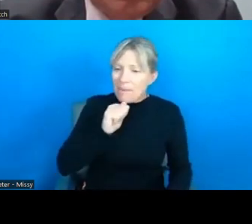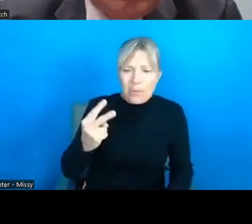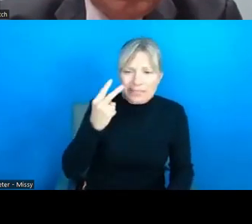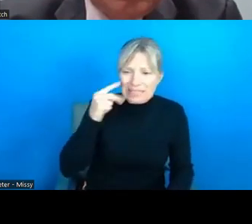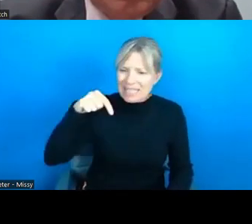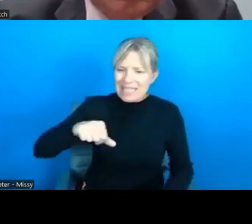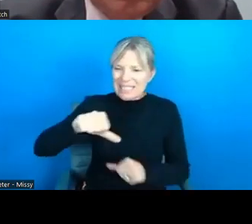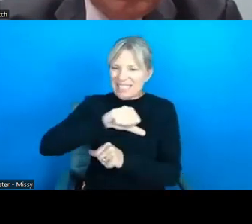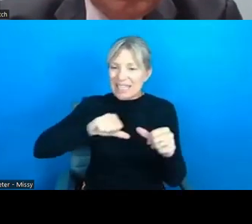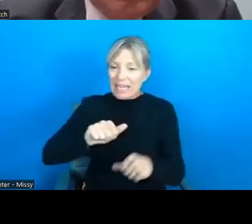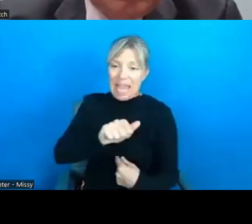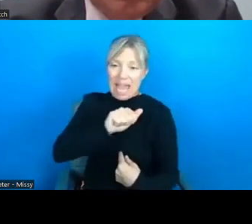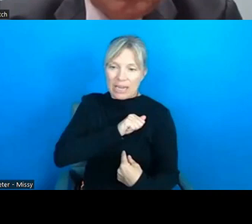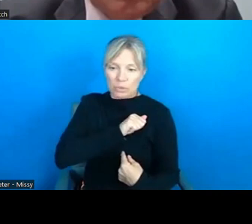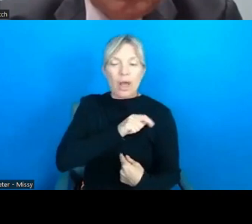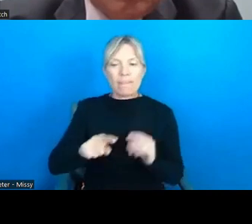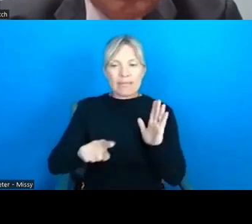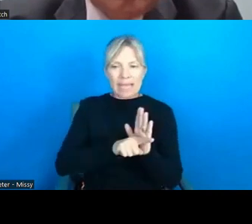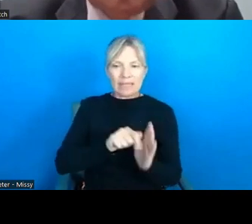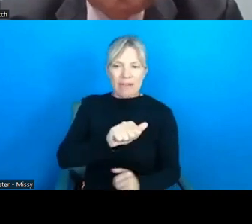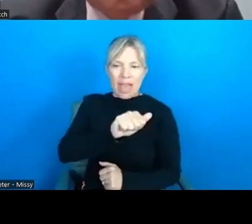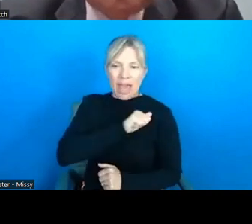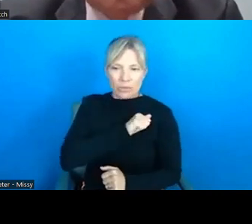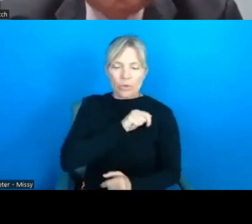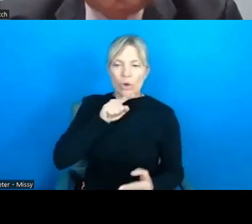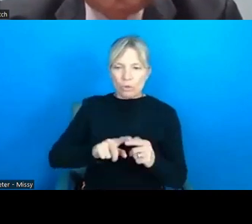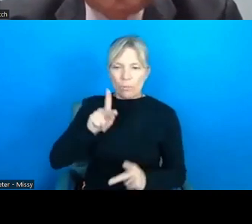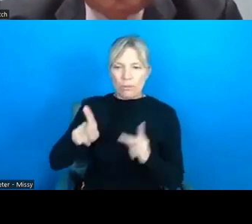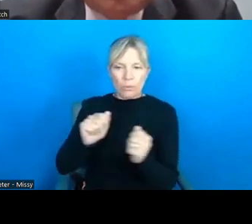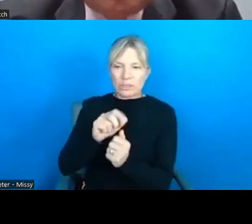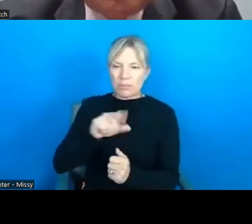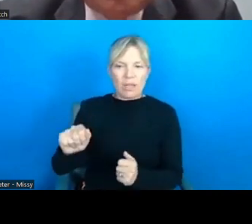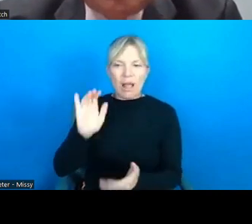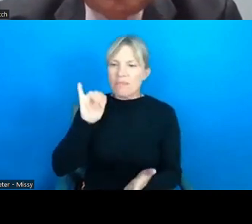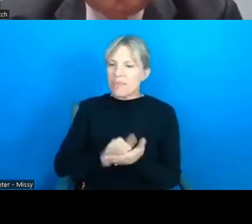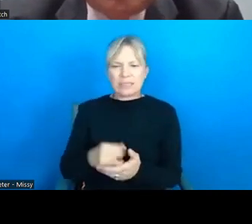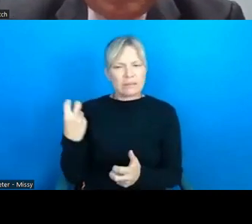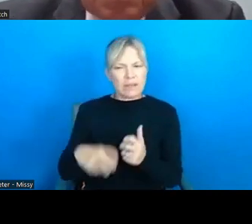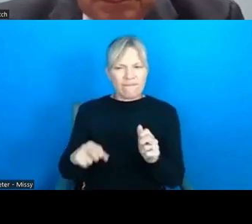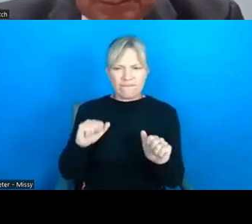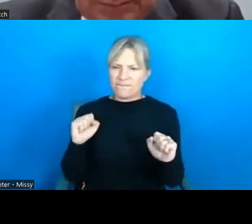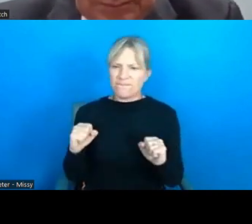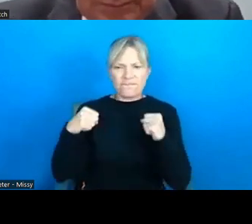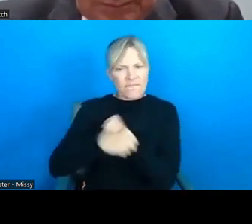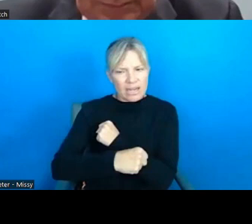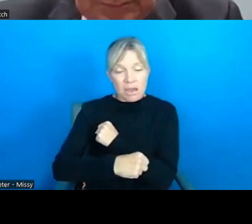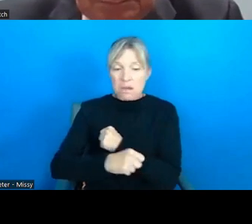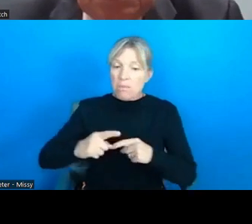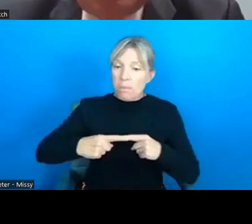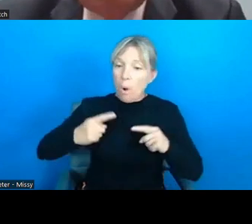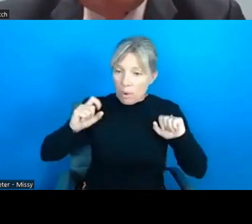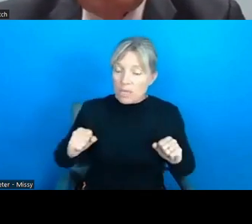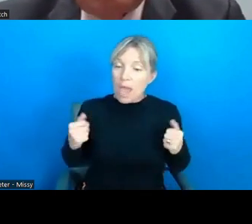societal attitudes, negative attitudes toward people with disabilities. That is a tougher fight. But I think we can